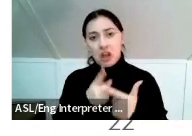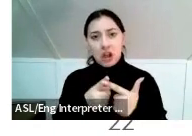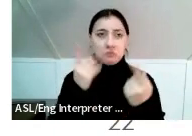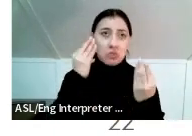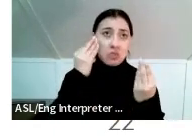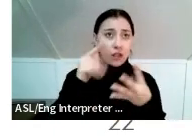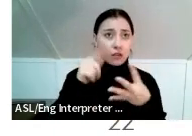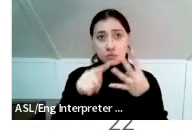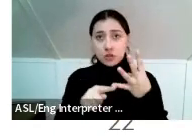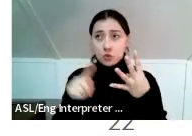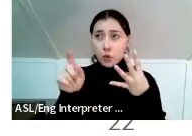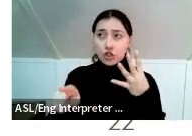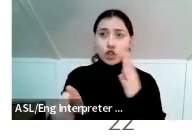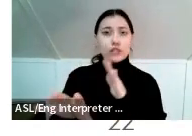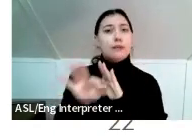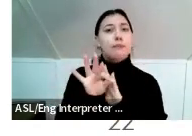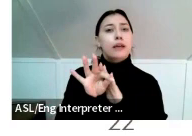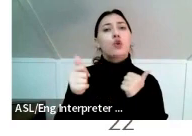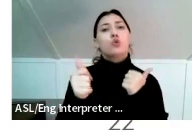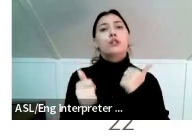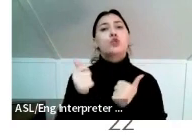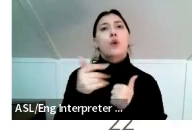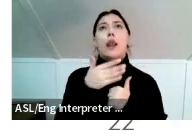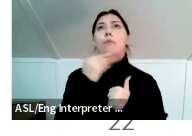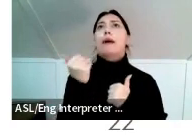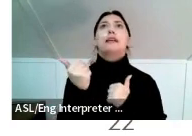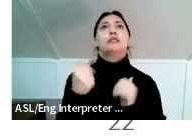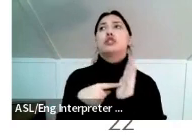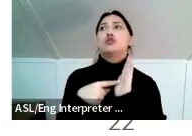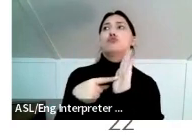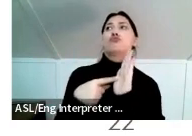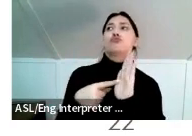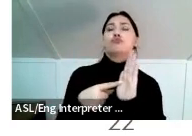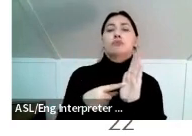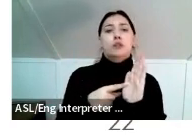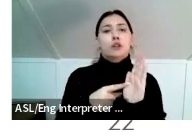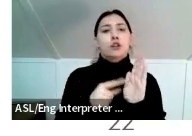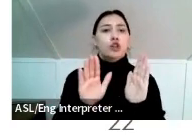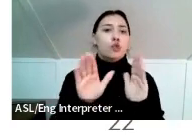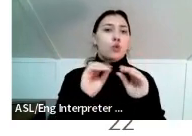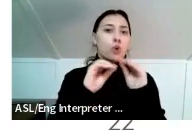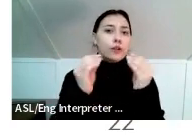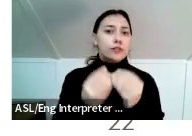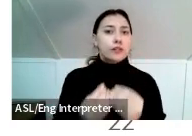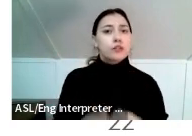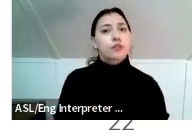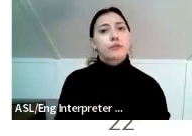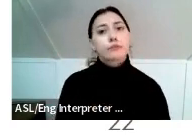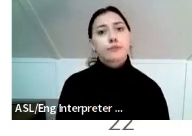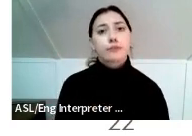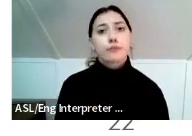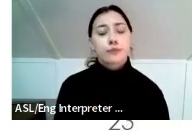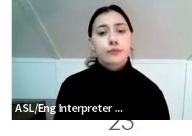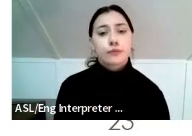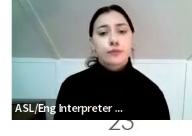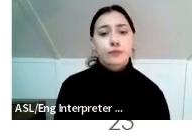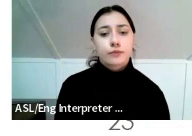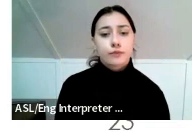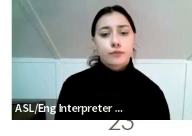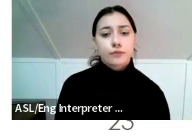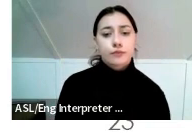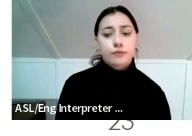and choose the one that best responds to what your organization does.